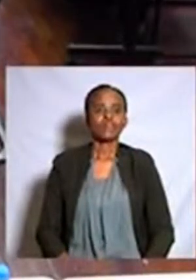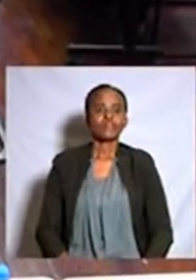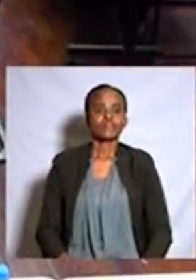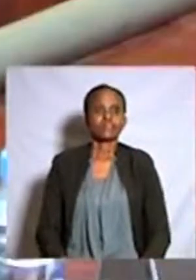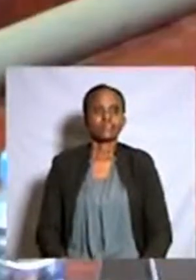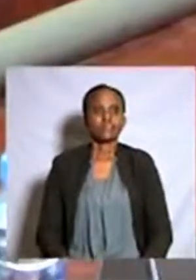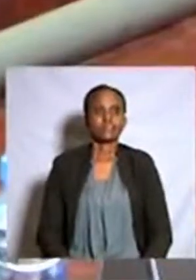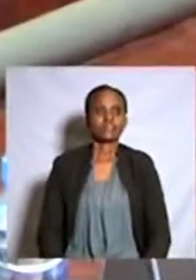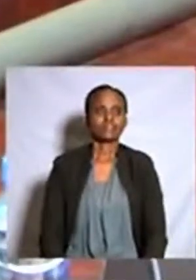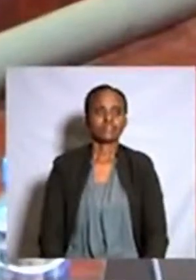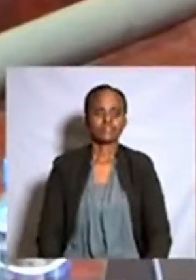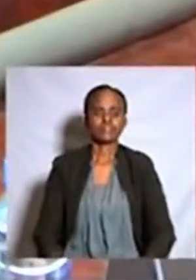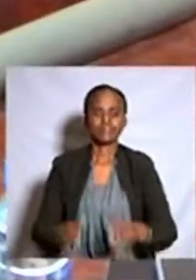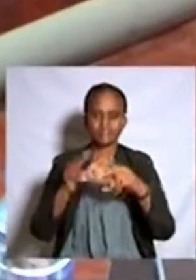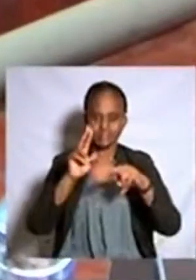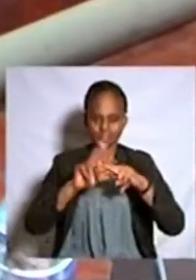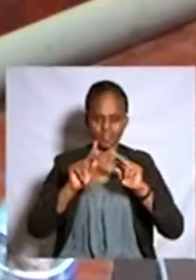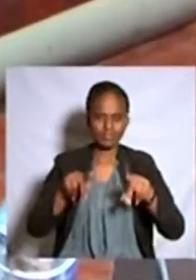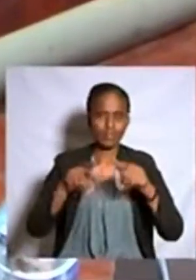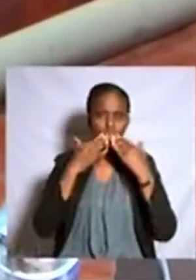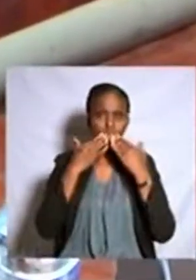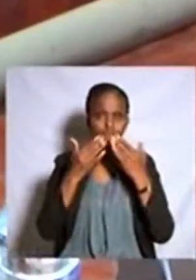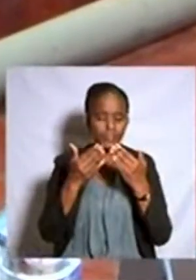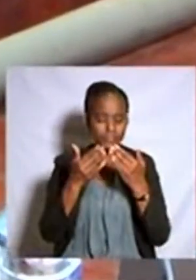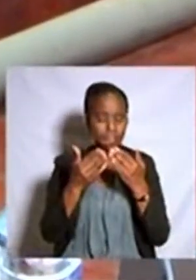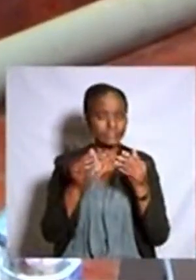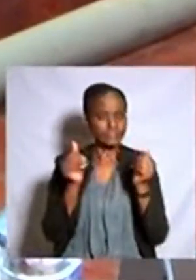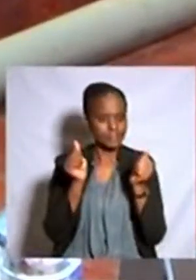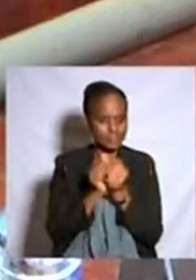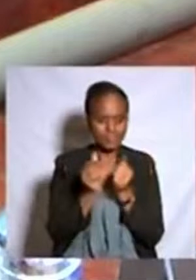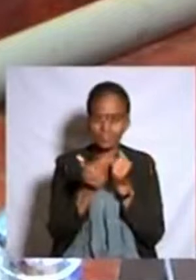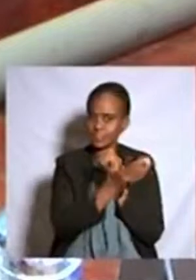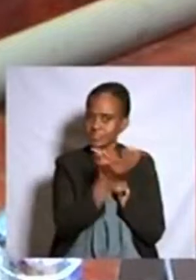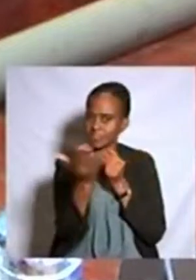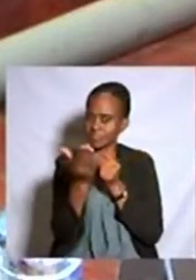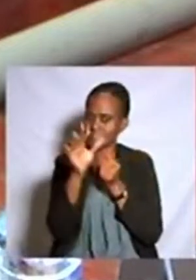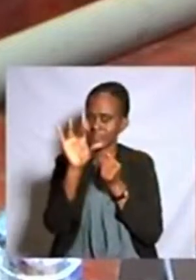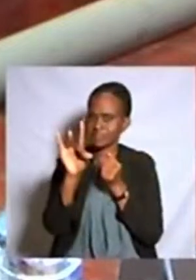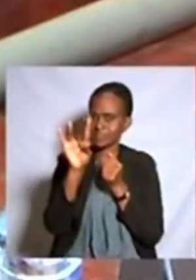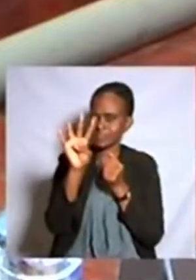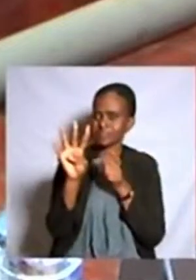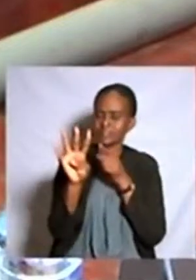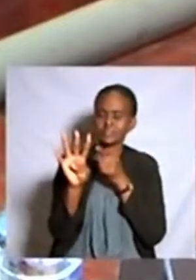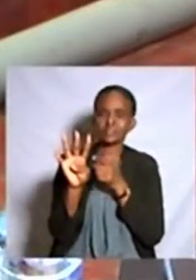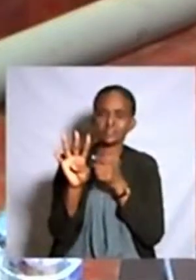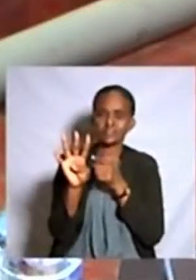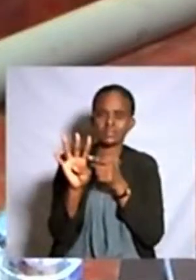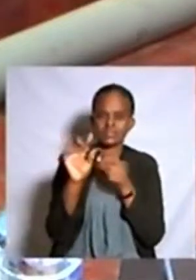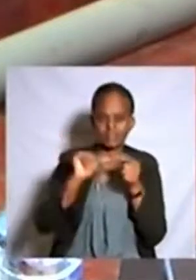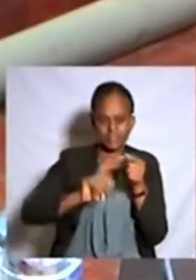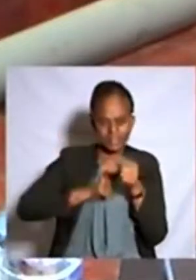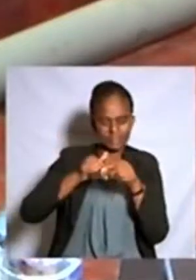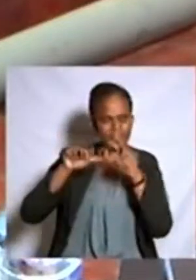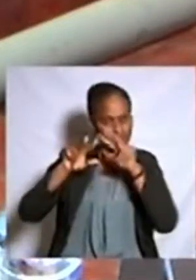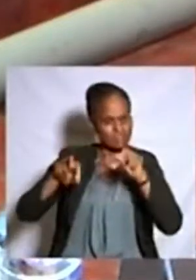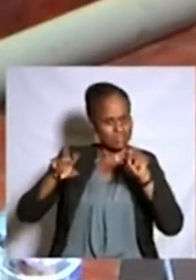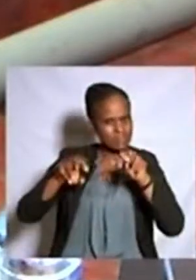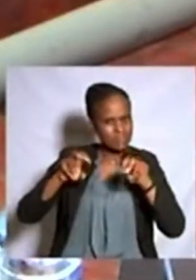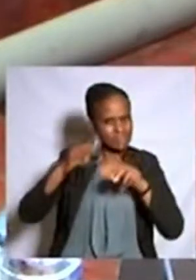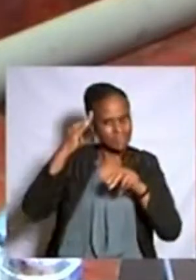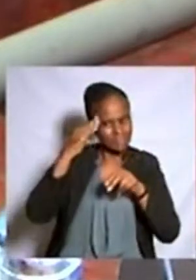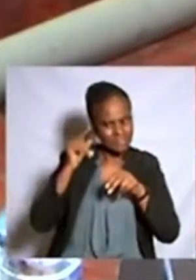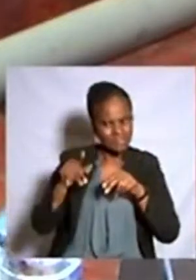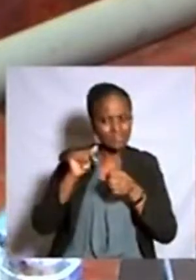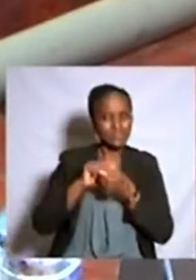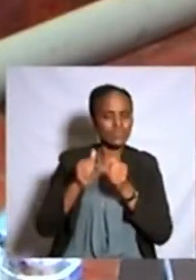proceed. Thank you so much, Chair. So regarding this particular 84, when we did a deep dive, we noted, Chair, the root cause